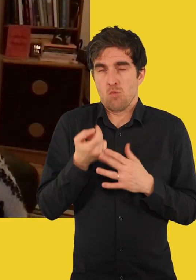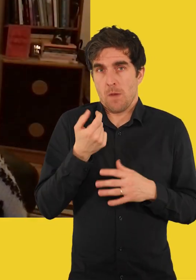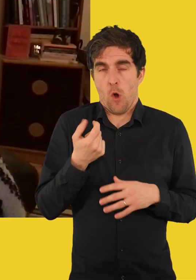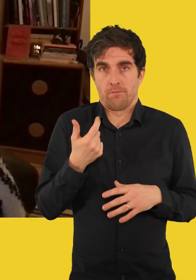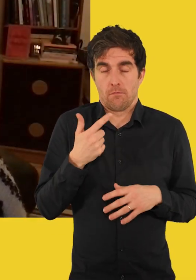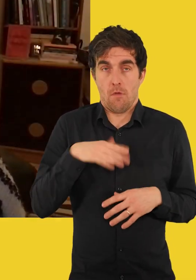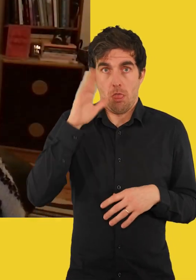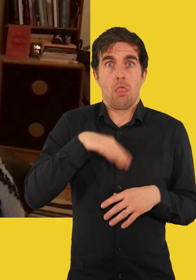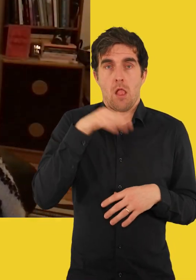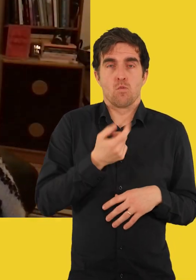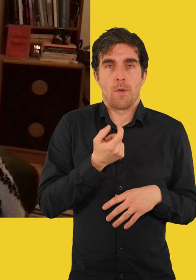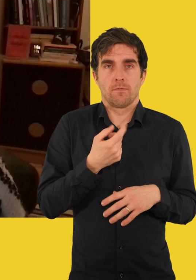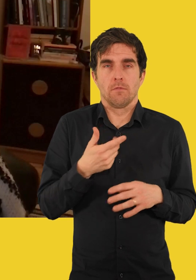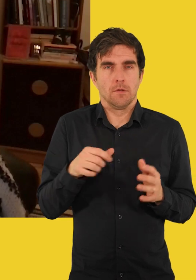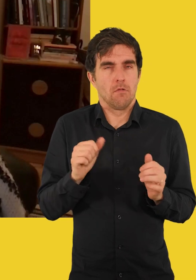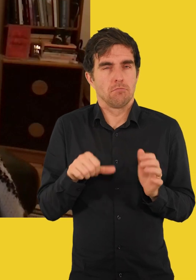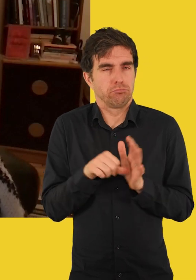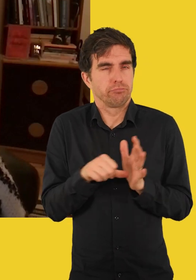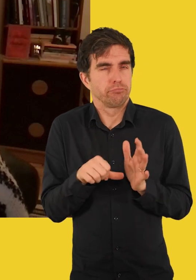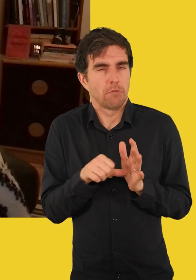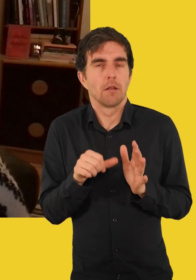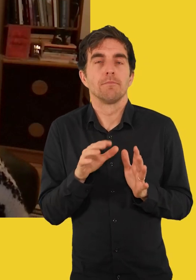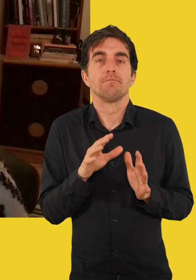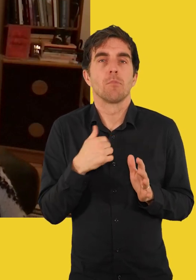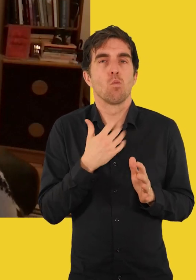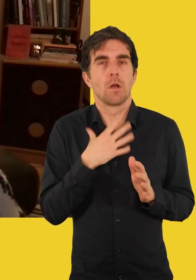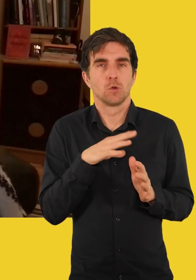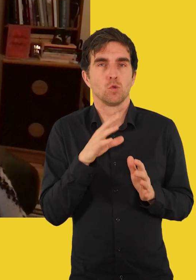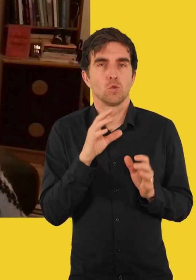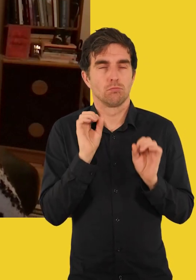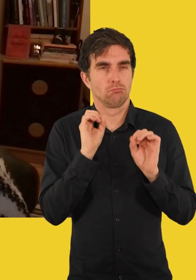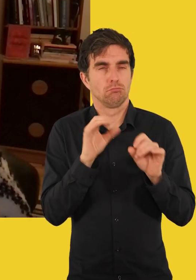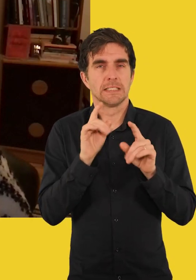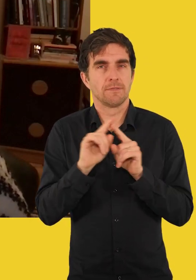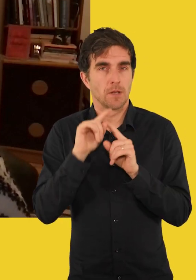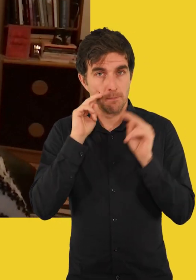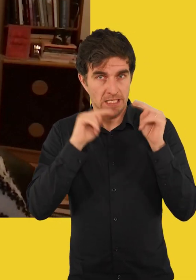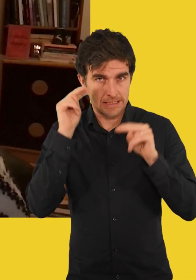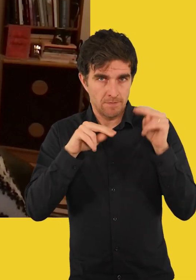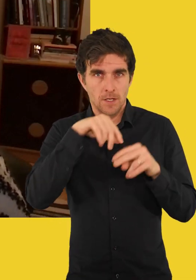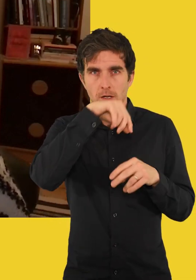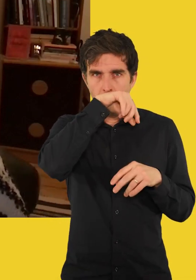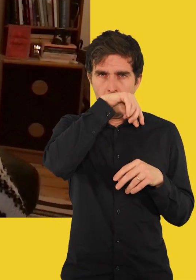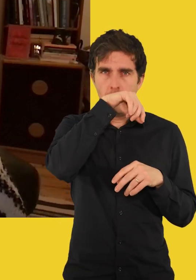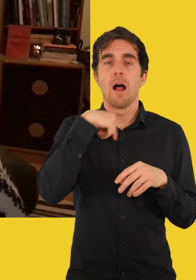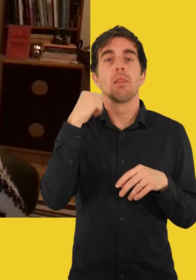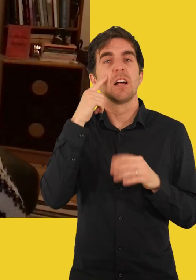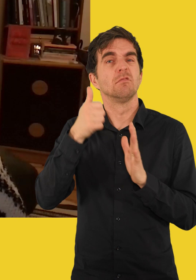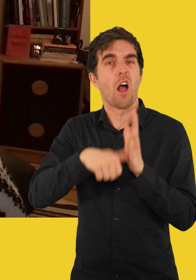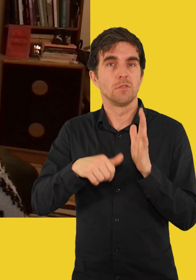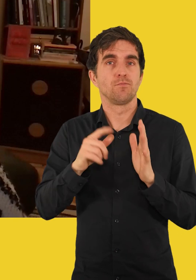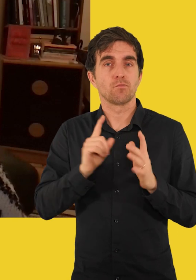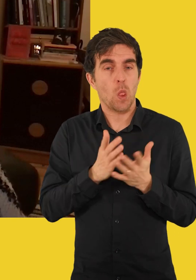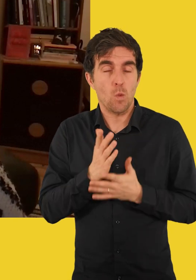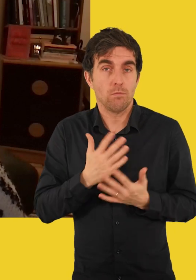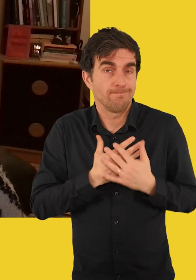and a bit of a tough one, and I wanted to kind of bring that perspective into it. So I guess it sort of started